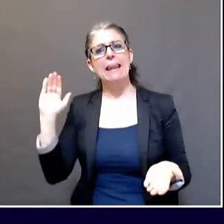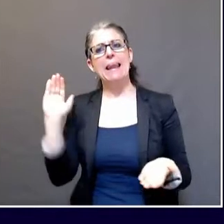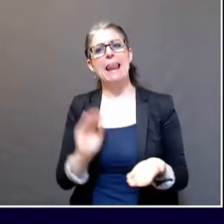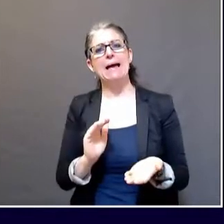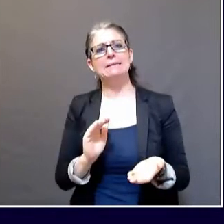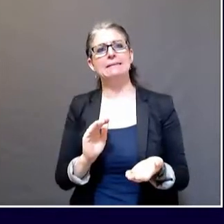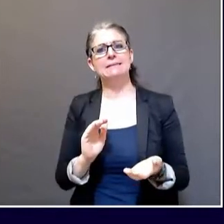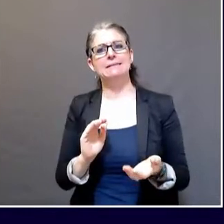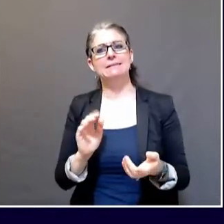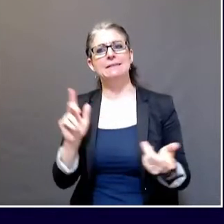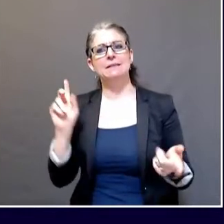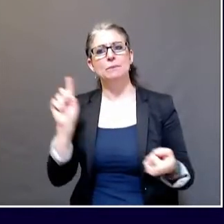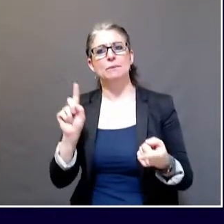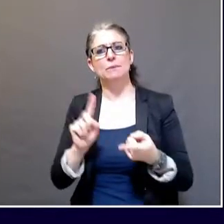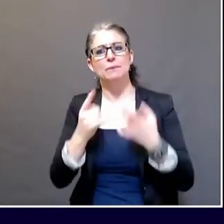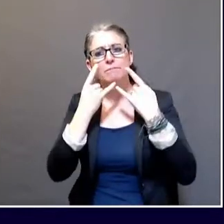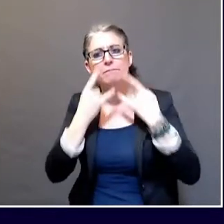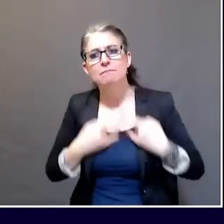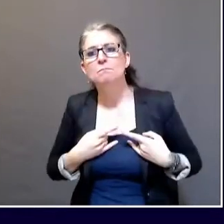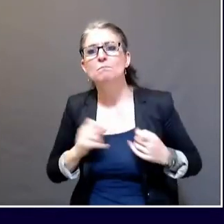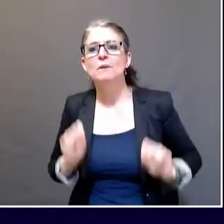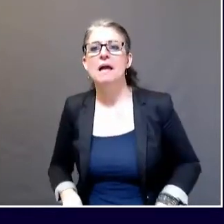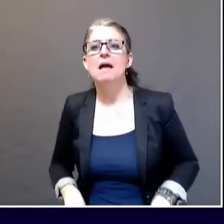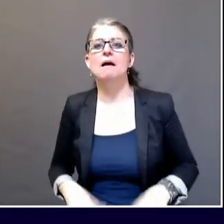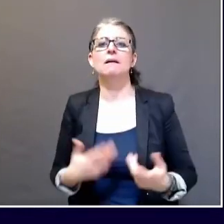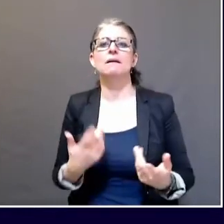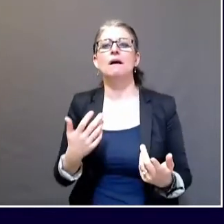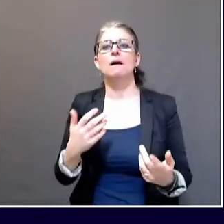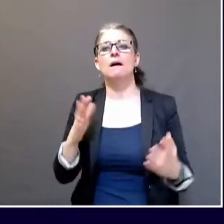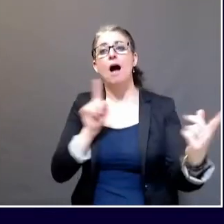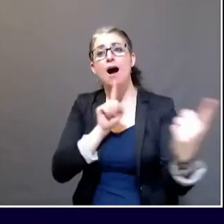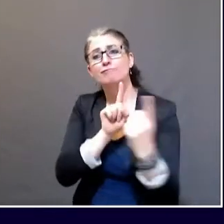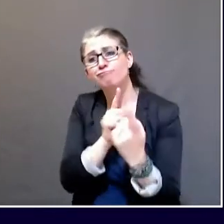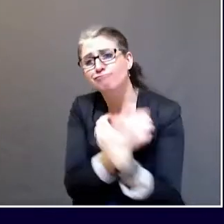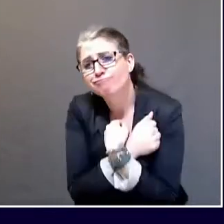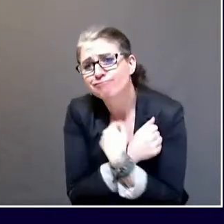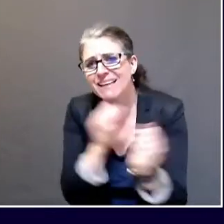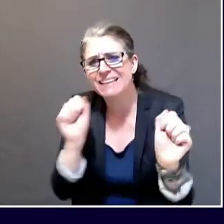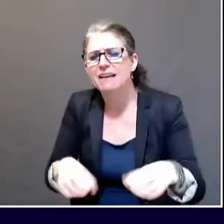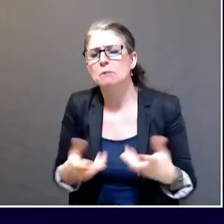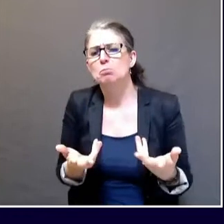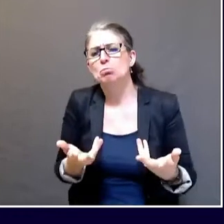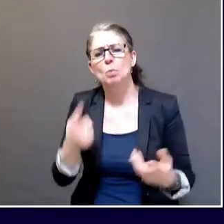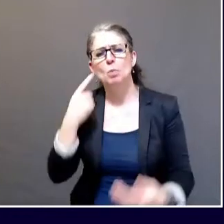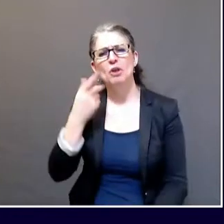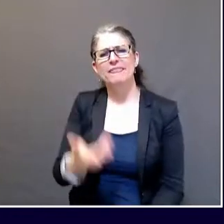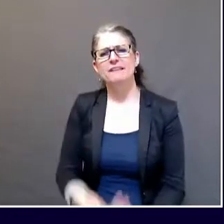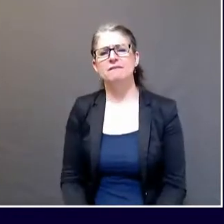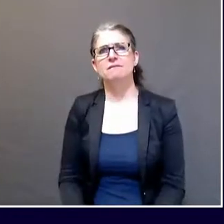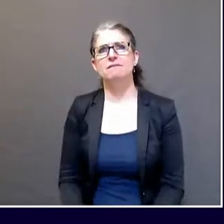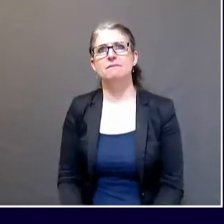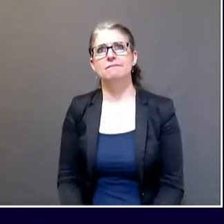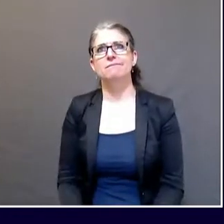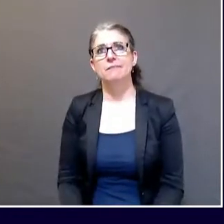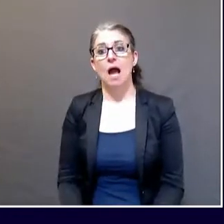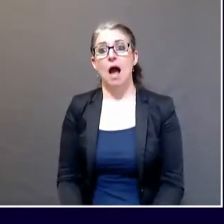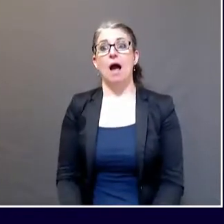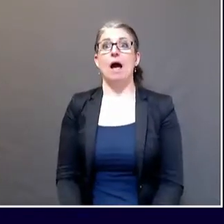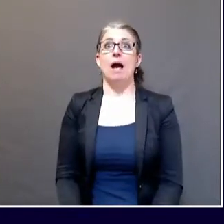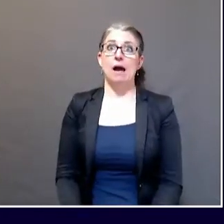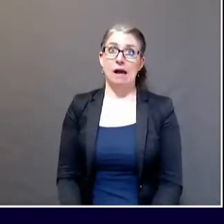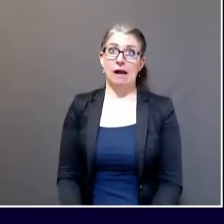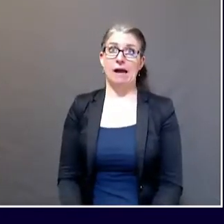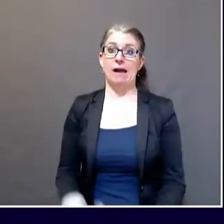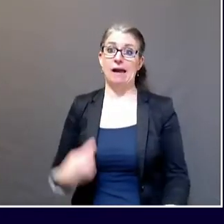The answer, Hannah, is that we all want nothing more to get back to that return to normal, and